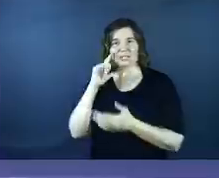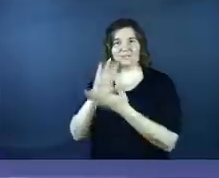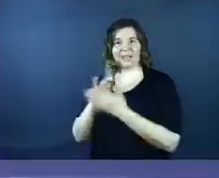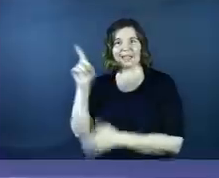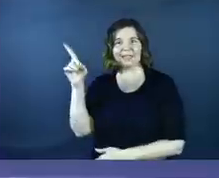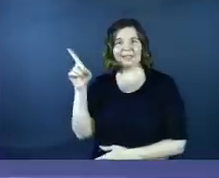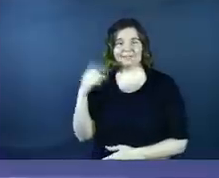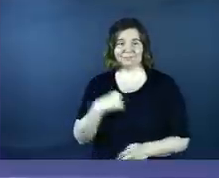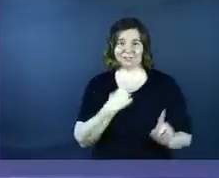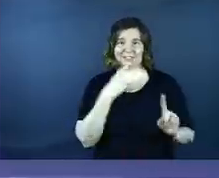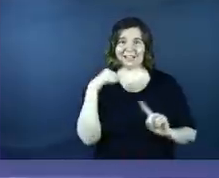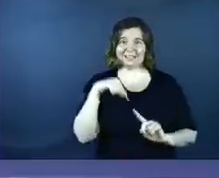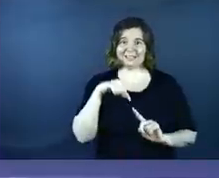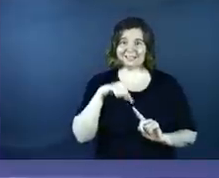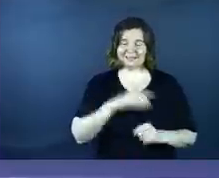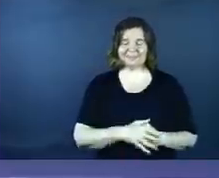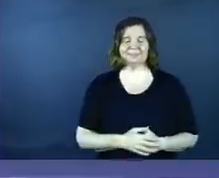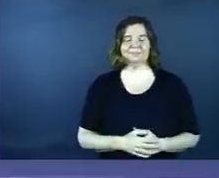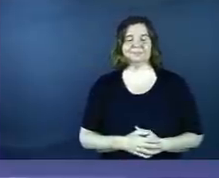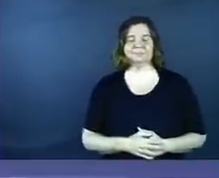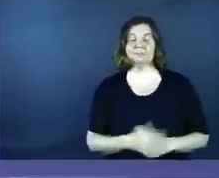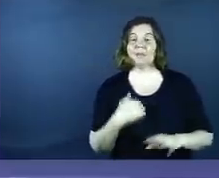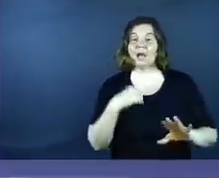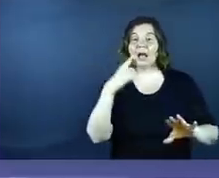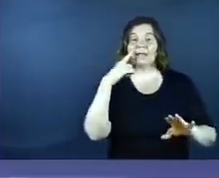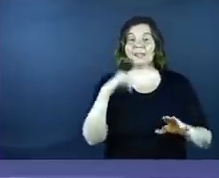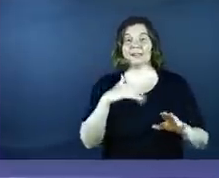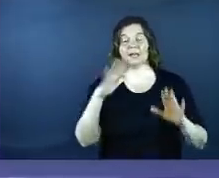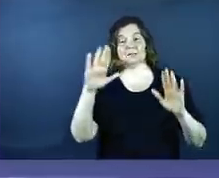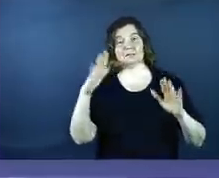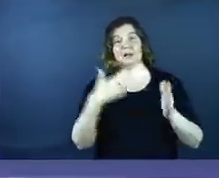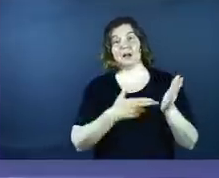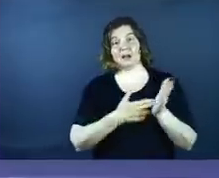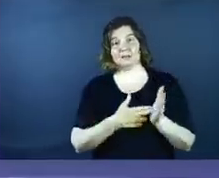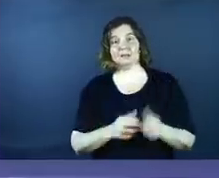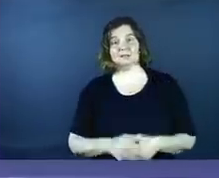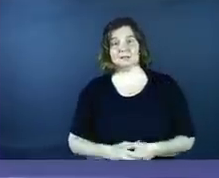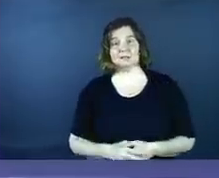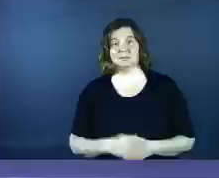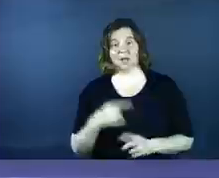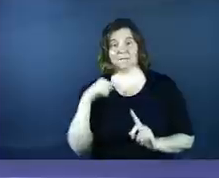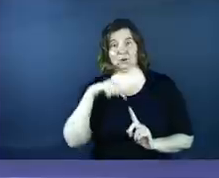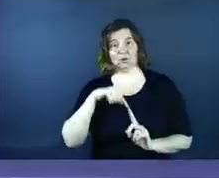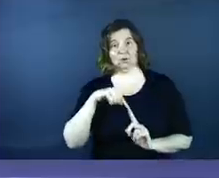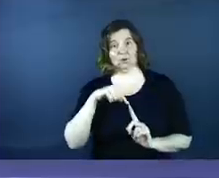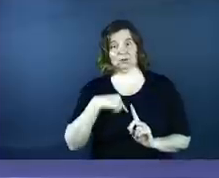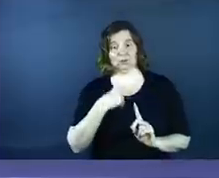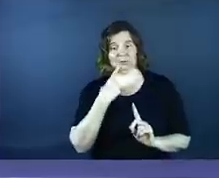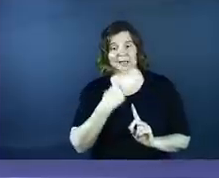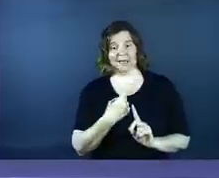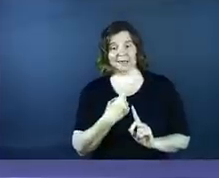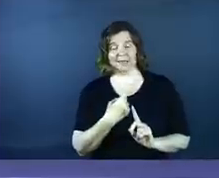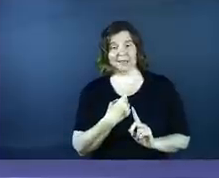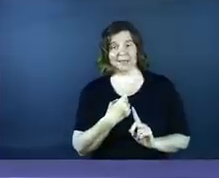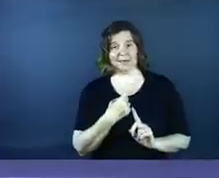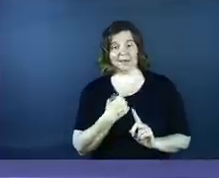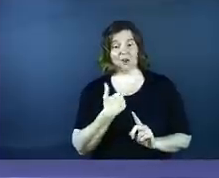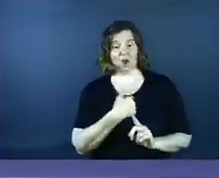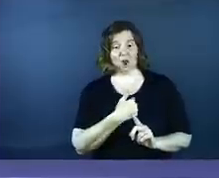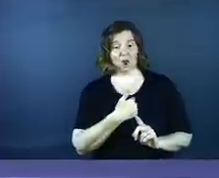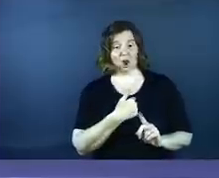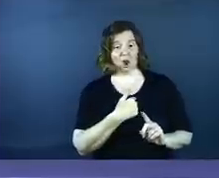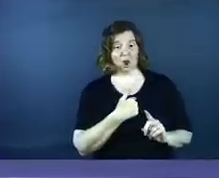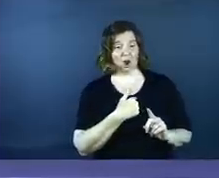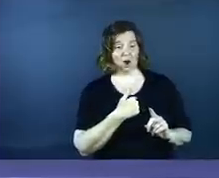she says. I think that's incredibly honest of her to say our